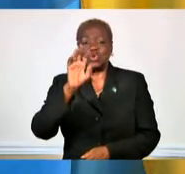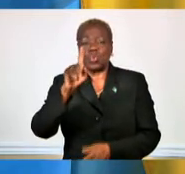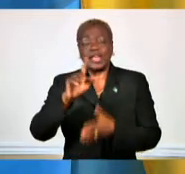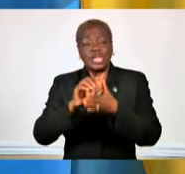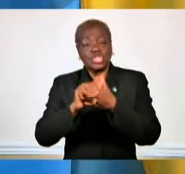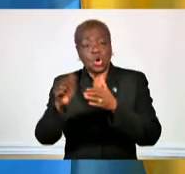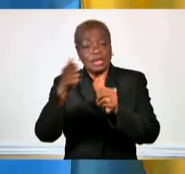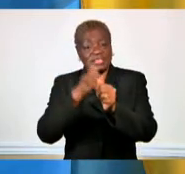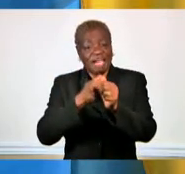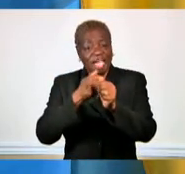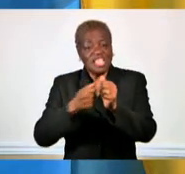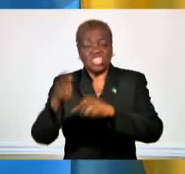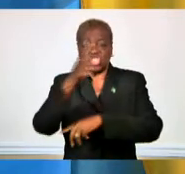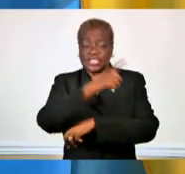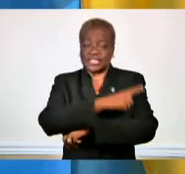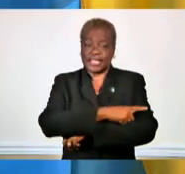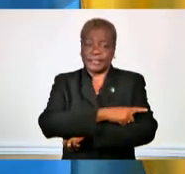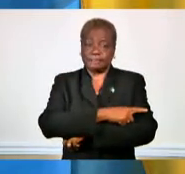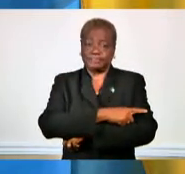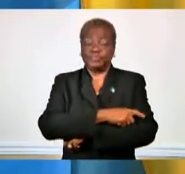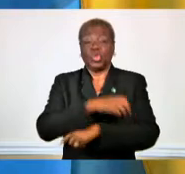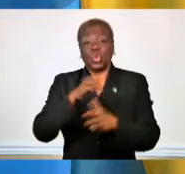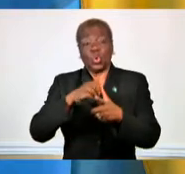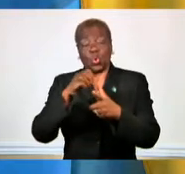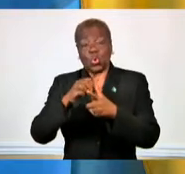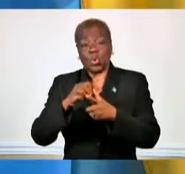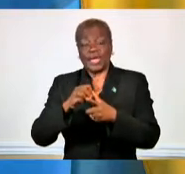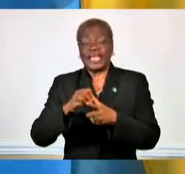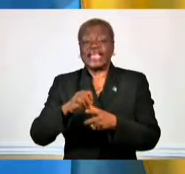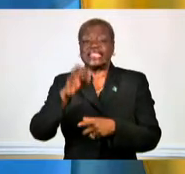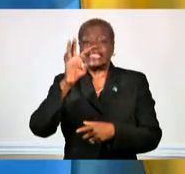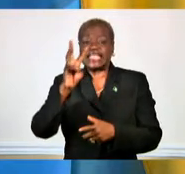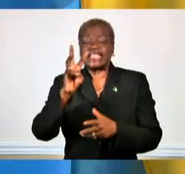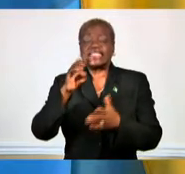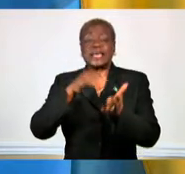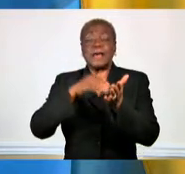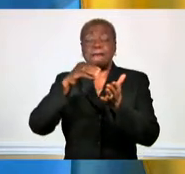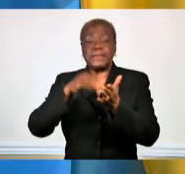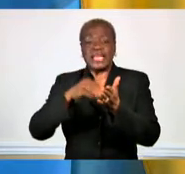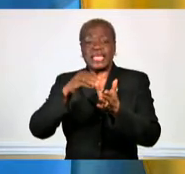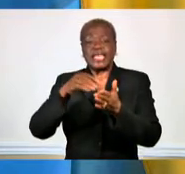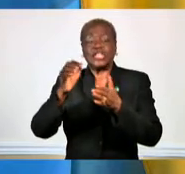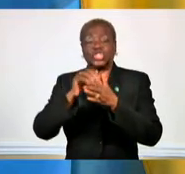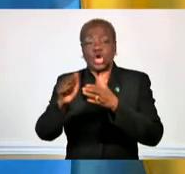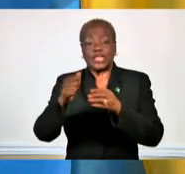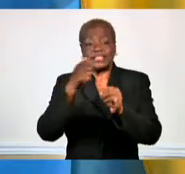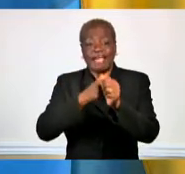$491 per day, or approximately $6 million per year.